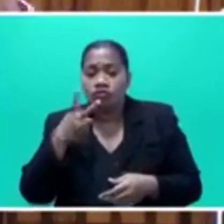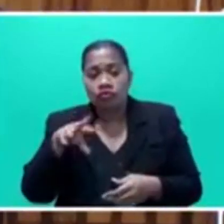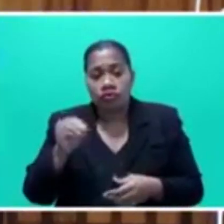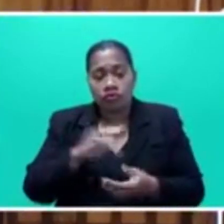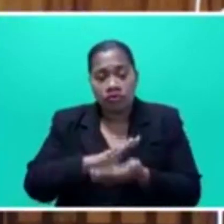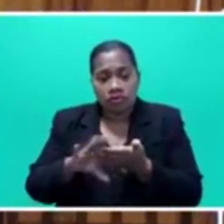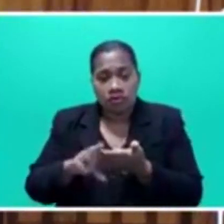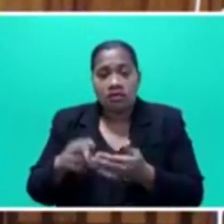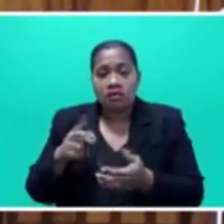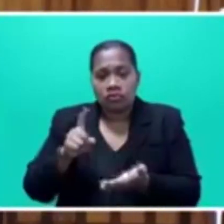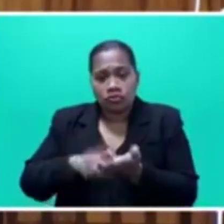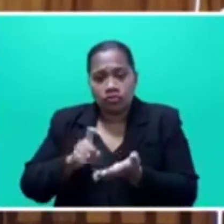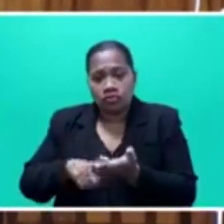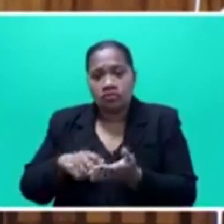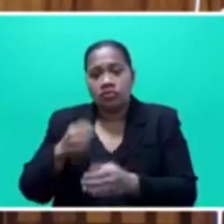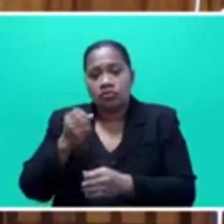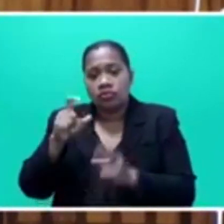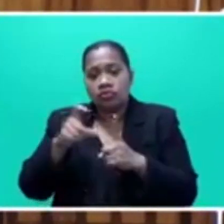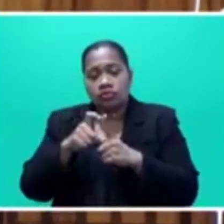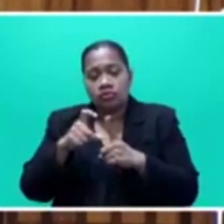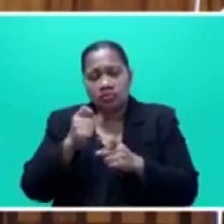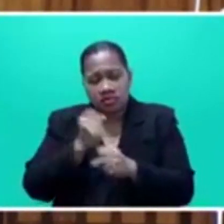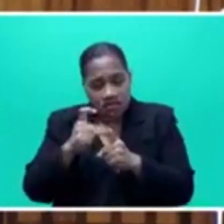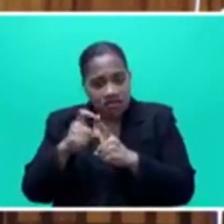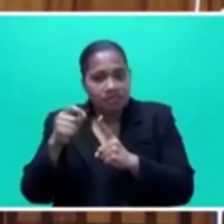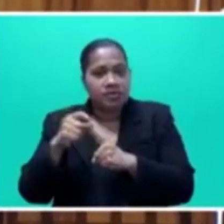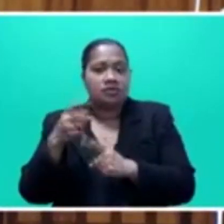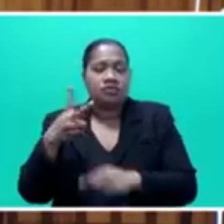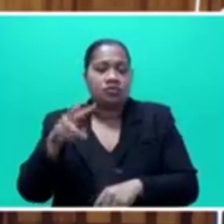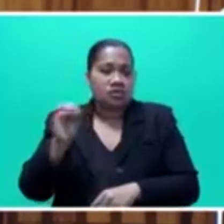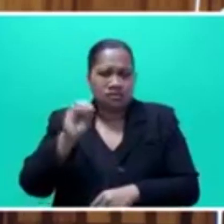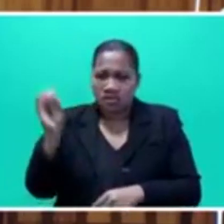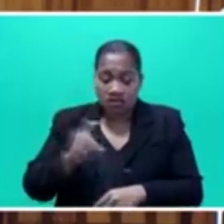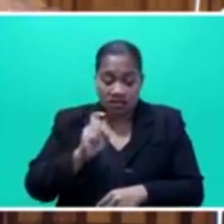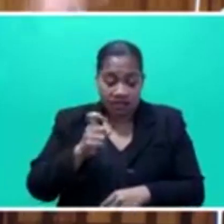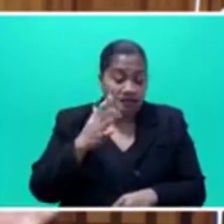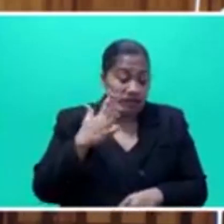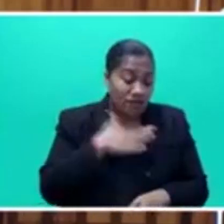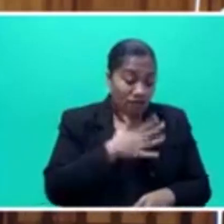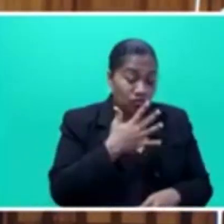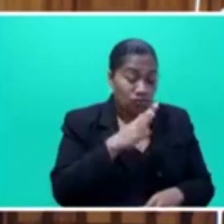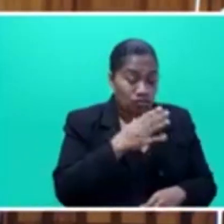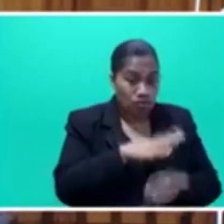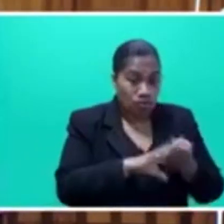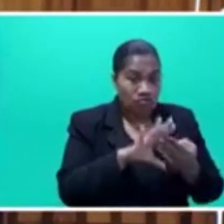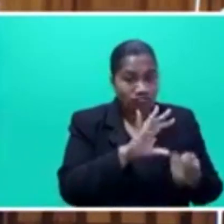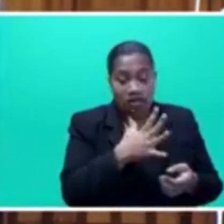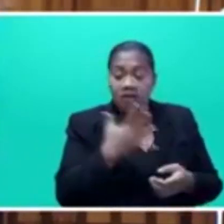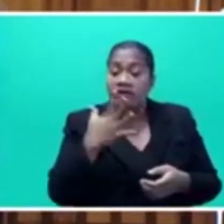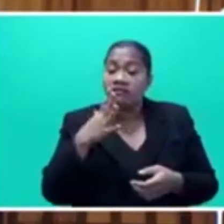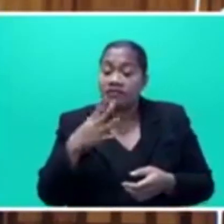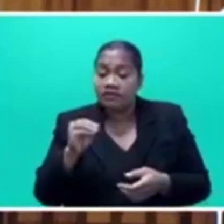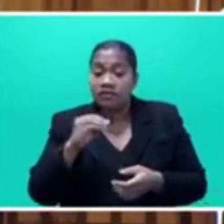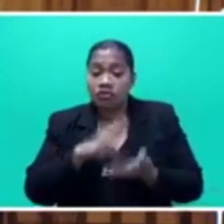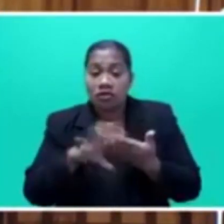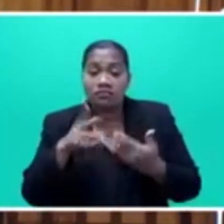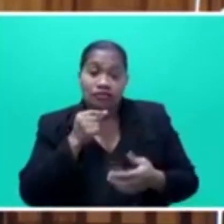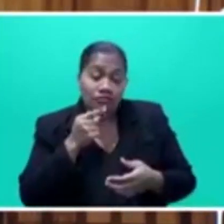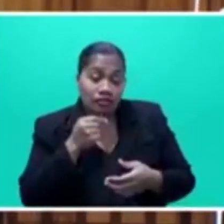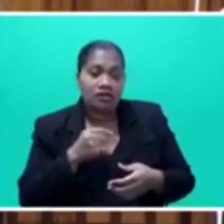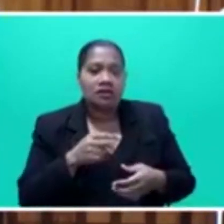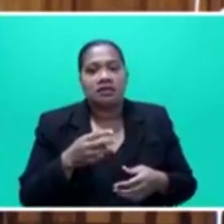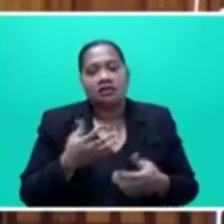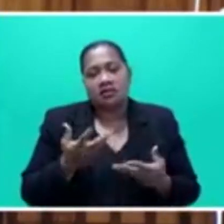GDP ratio is 20%. If somebody has $500 and you borrow $50, even though it's double the amount of the